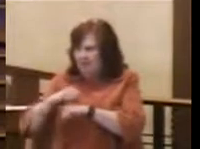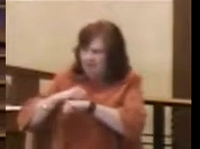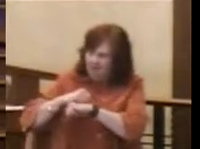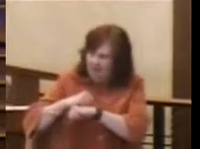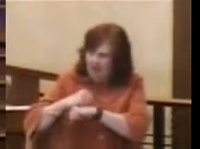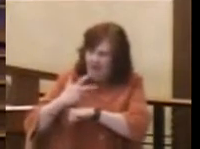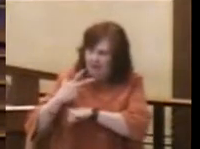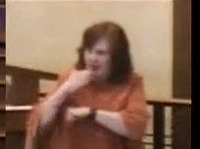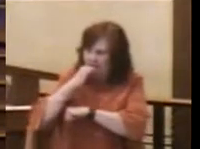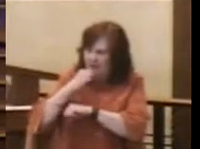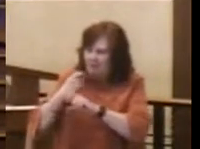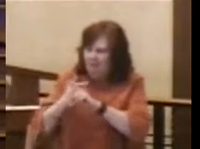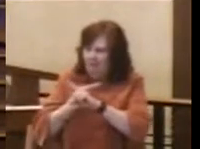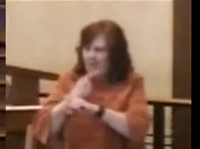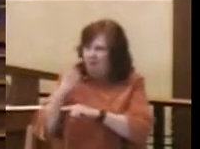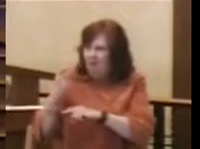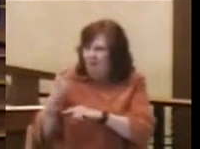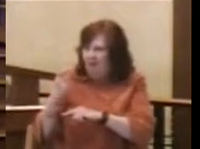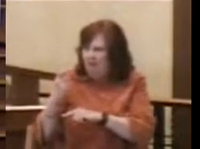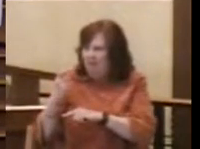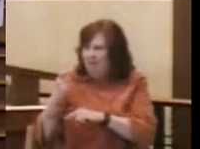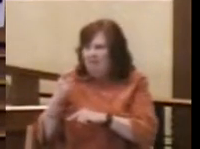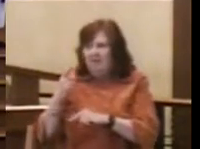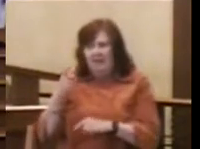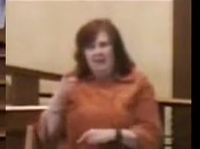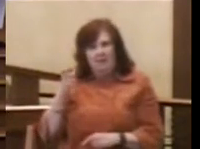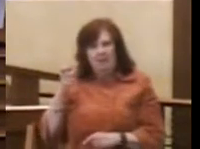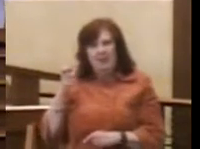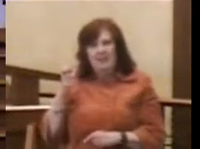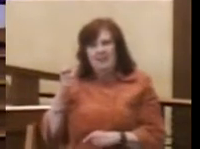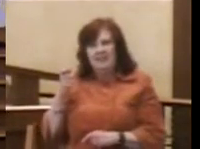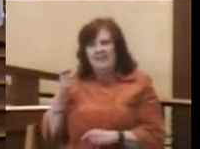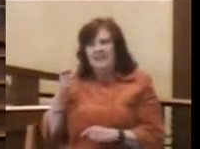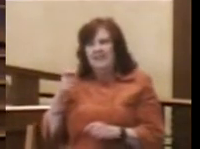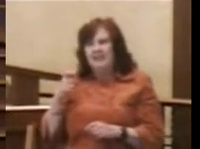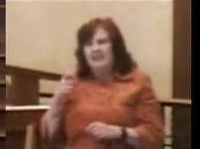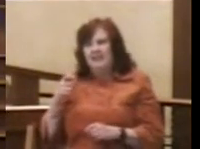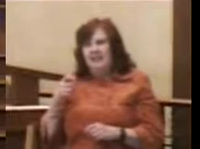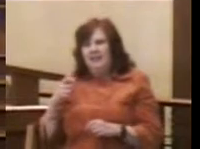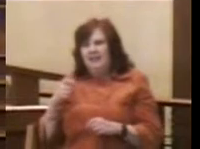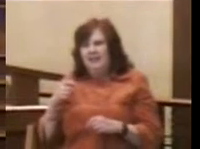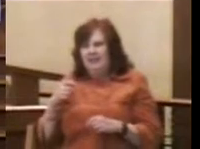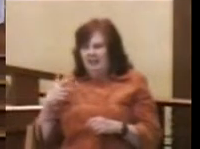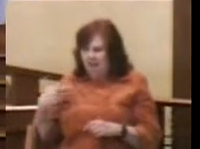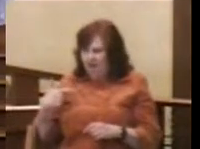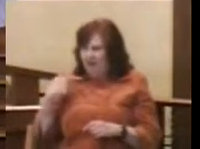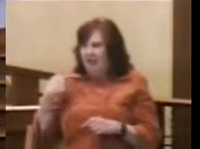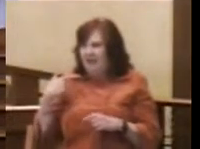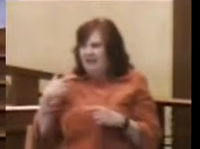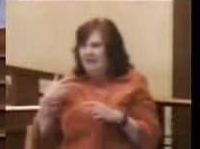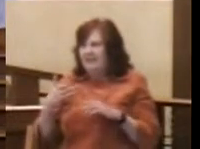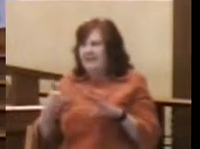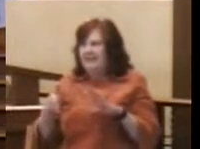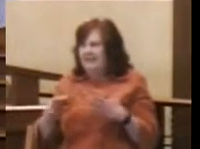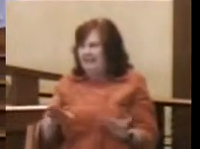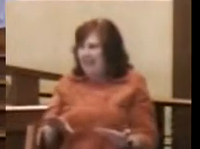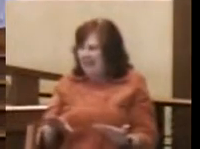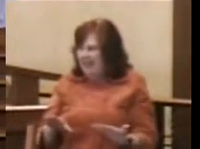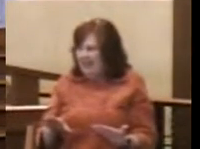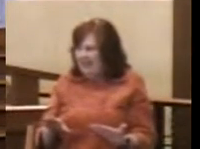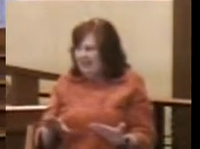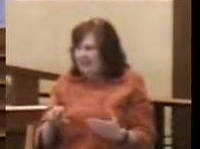girls from the bullets. He suffered a gunshot in the fray and lost his life